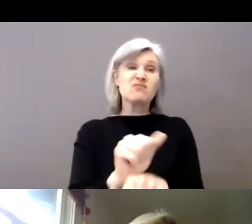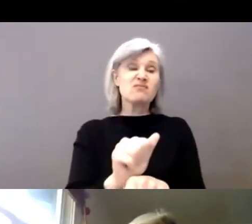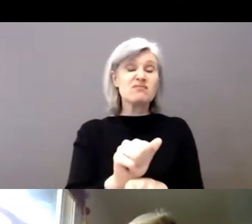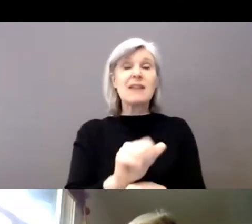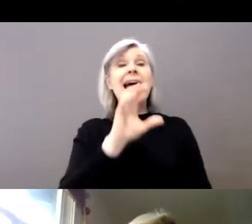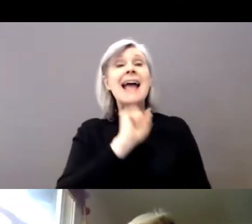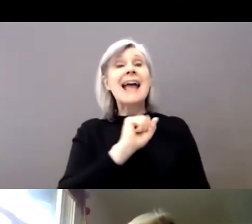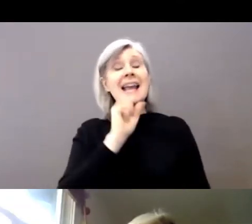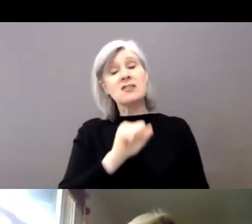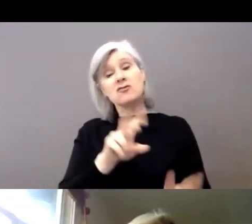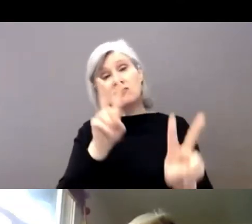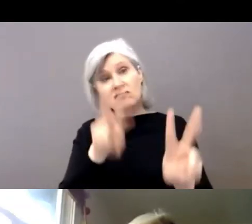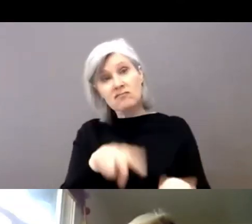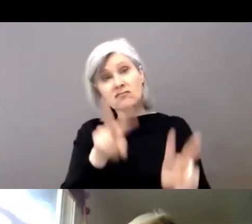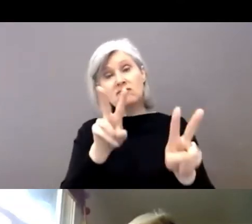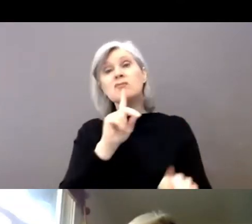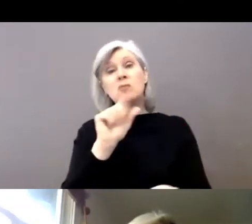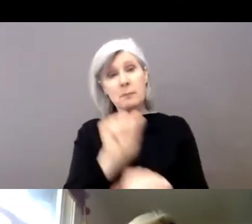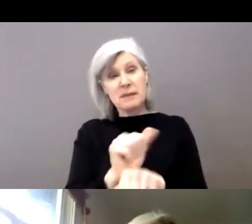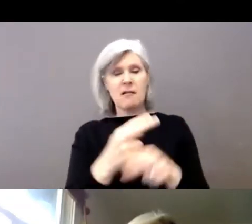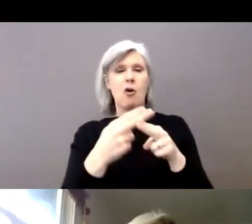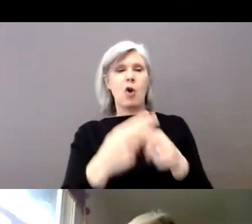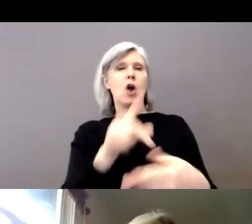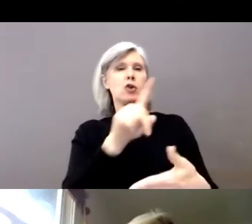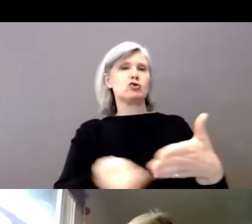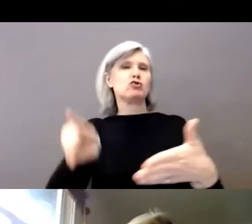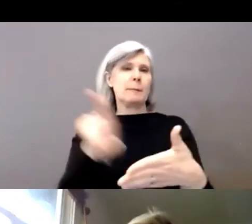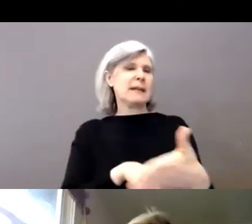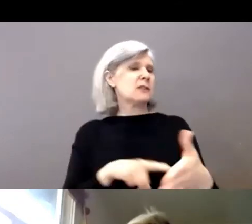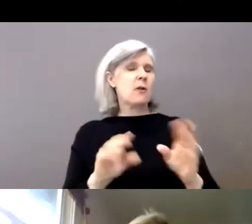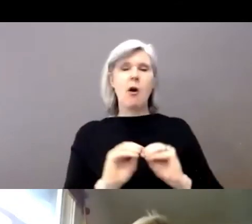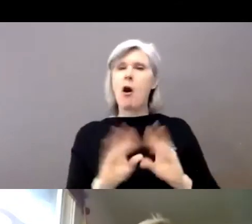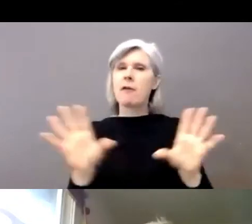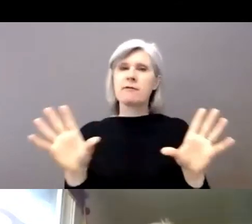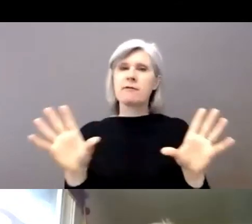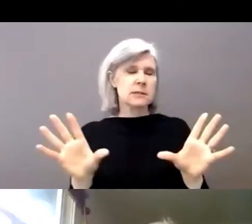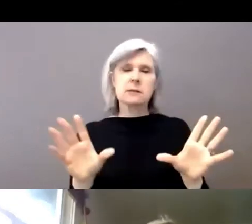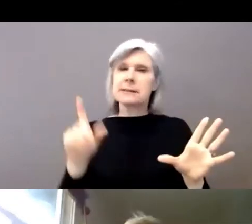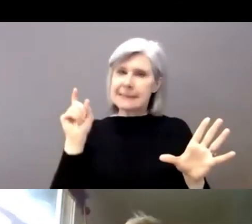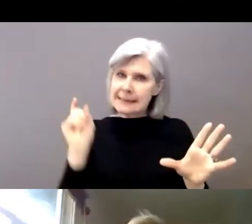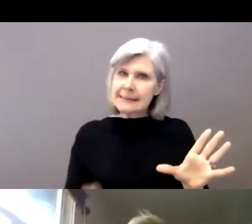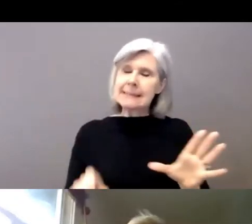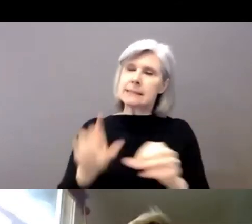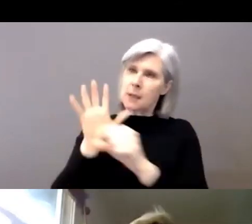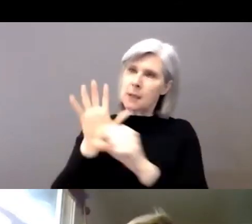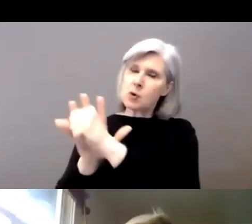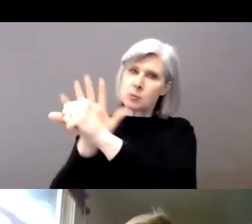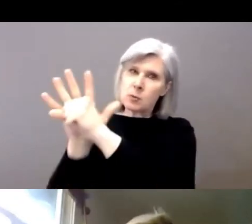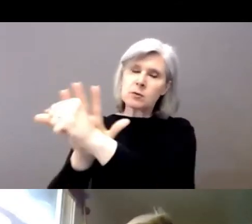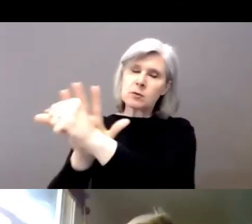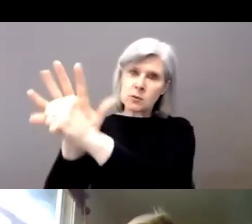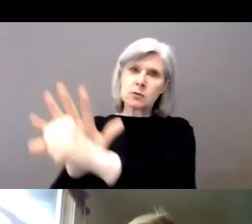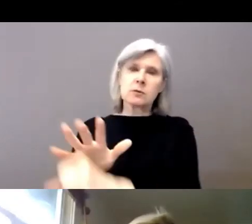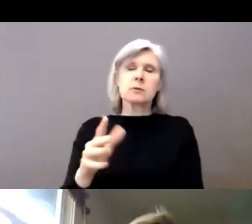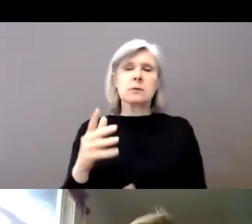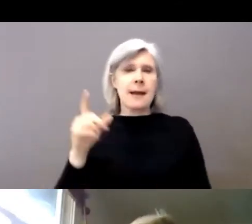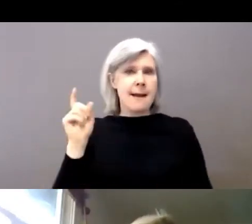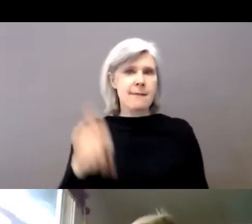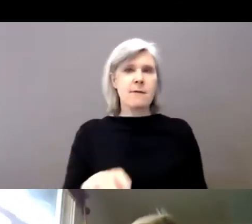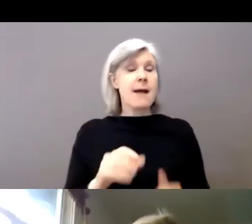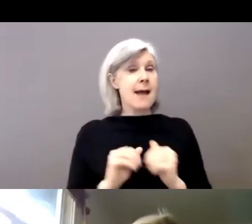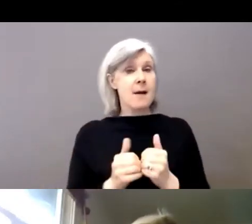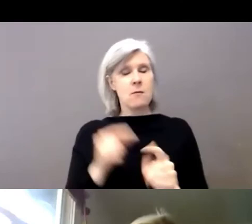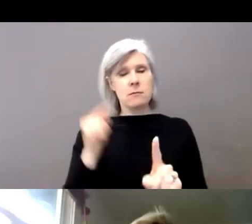still be having this conversation in 5 years or 10 years. So push for that. So I would be one thing I would suggest you